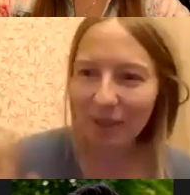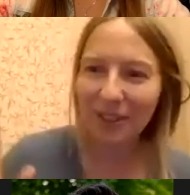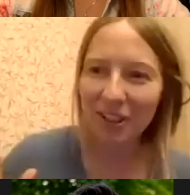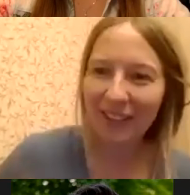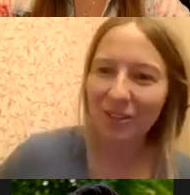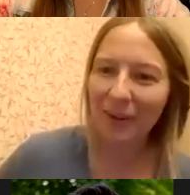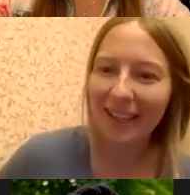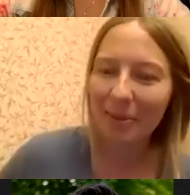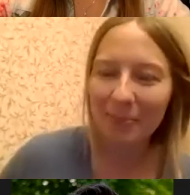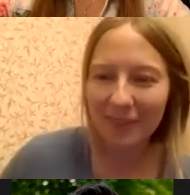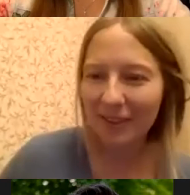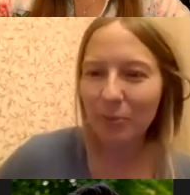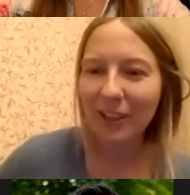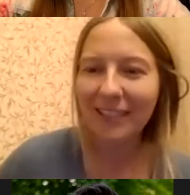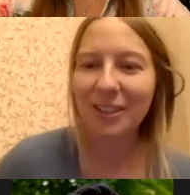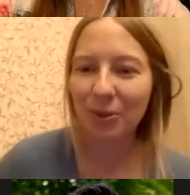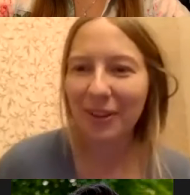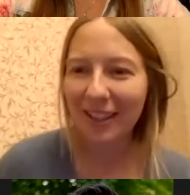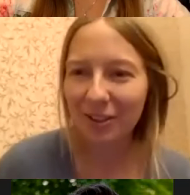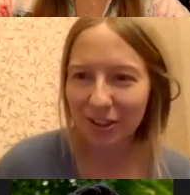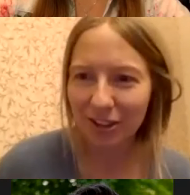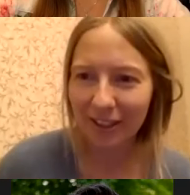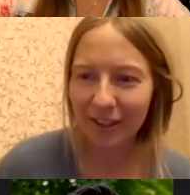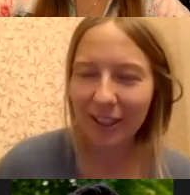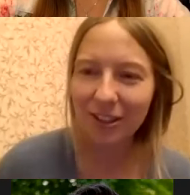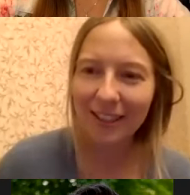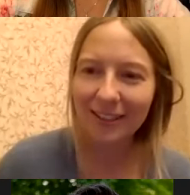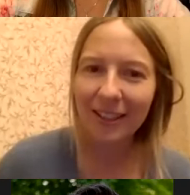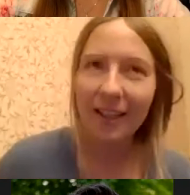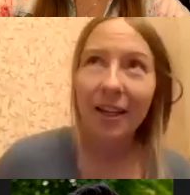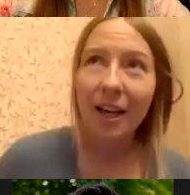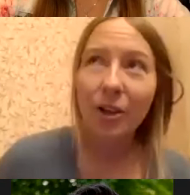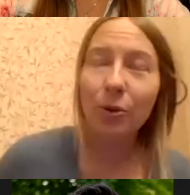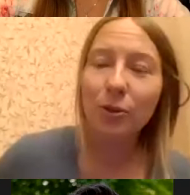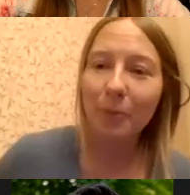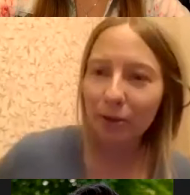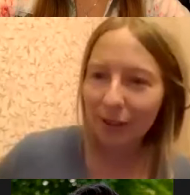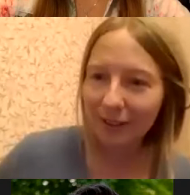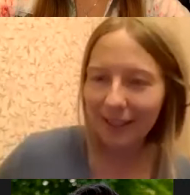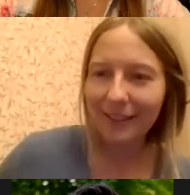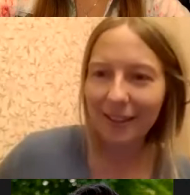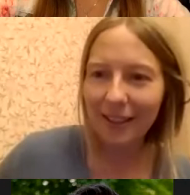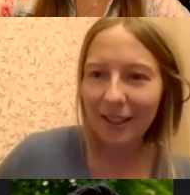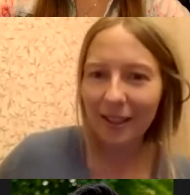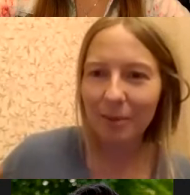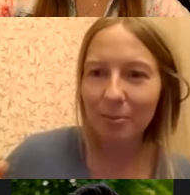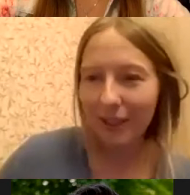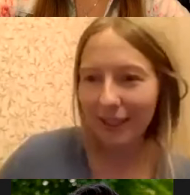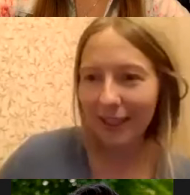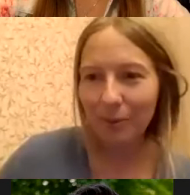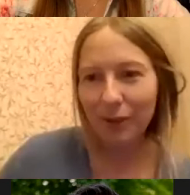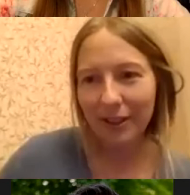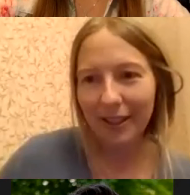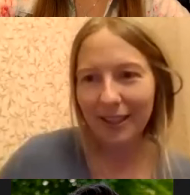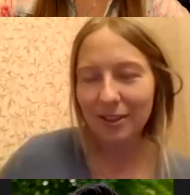I had a question, if that's all right. Fantastic talk. Thank you, Dr. Chen. Could I just ask your thoughts about translating the